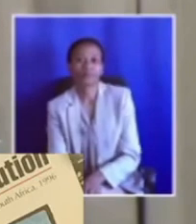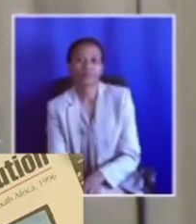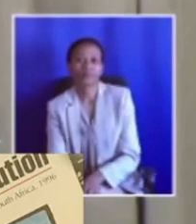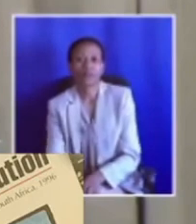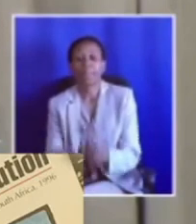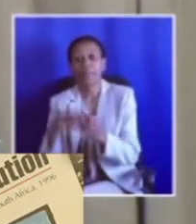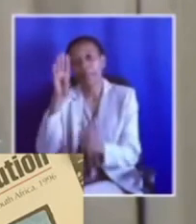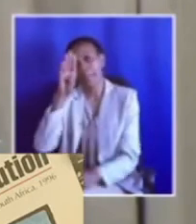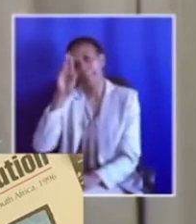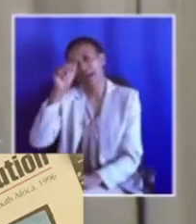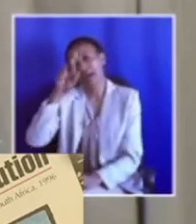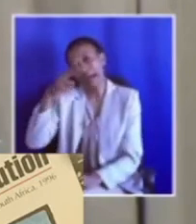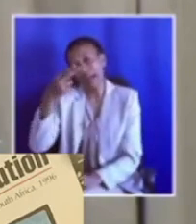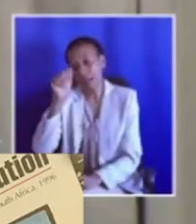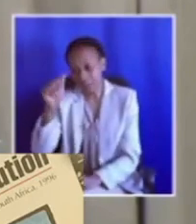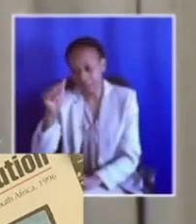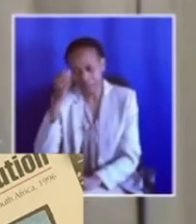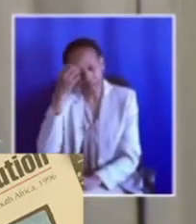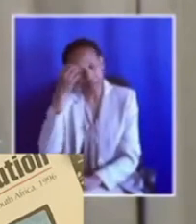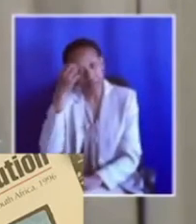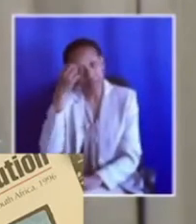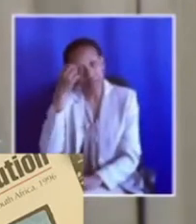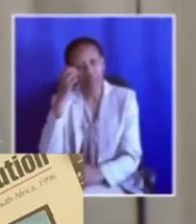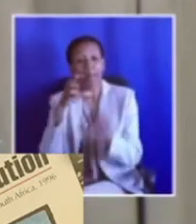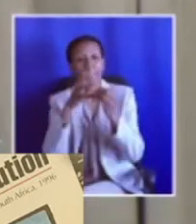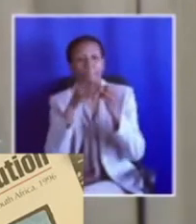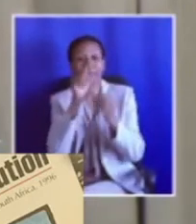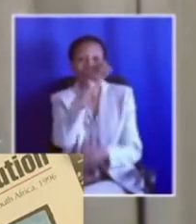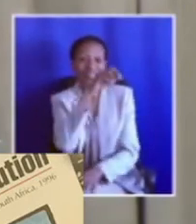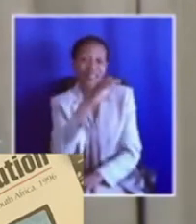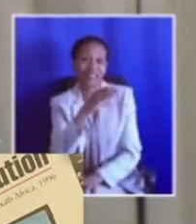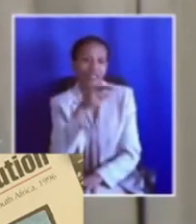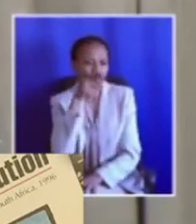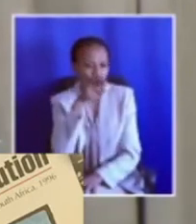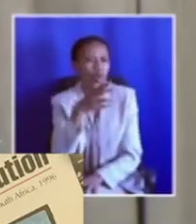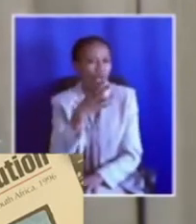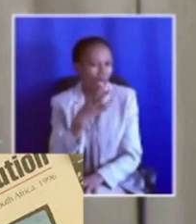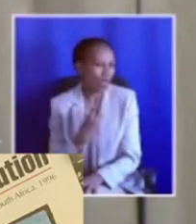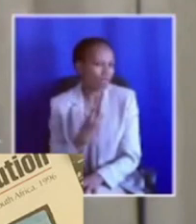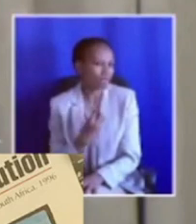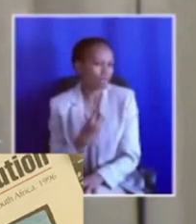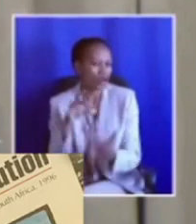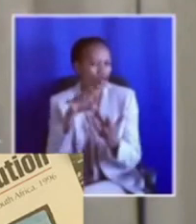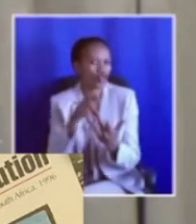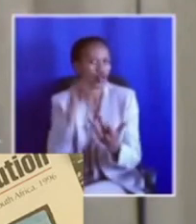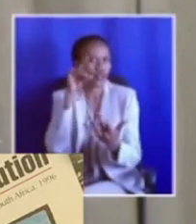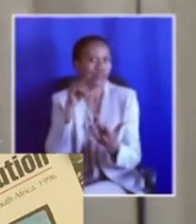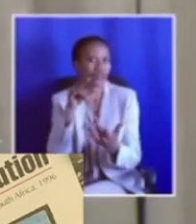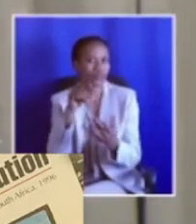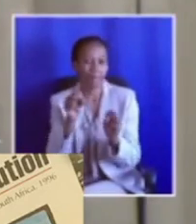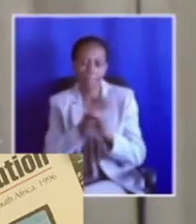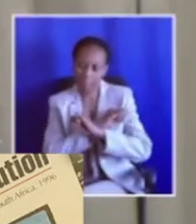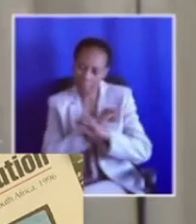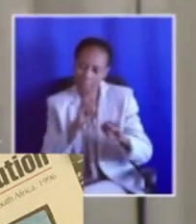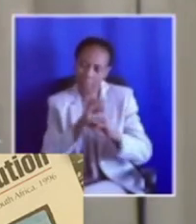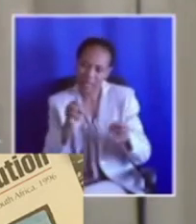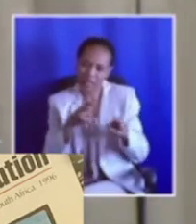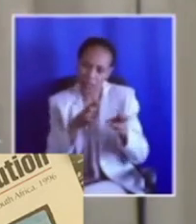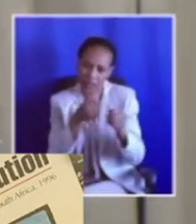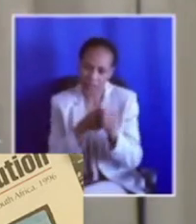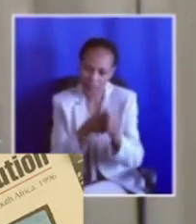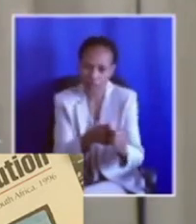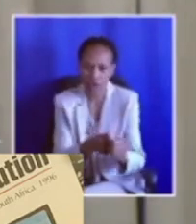Honorable Baga, ANC members, like I said, you have the choice to go the disastrous route of expropriation